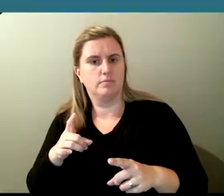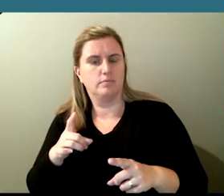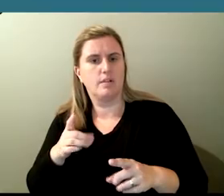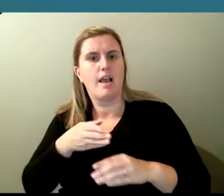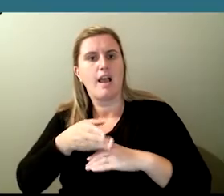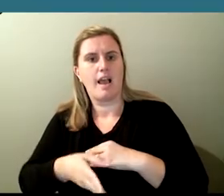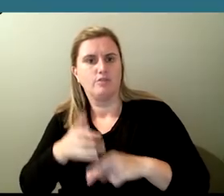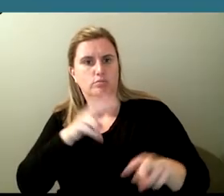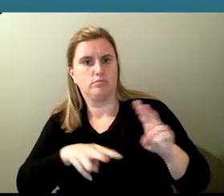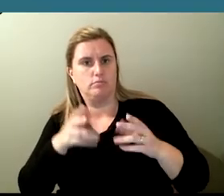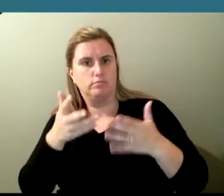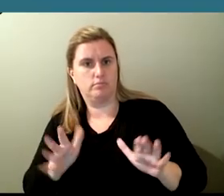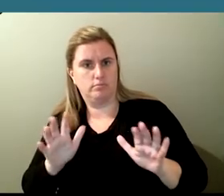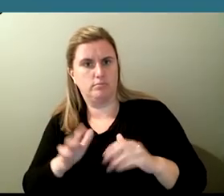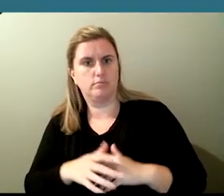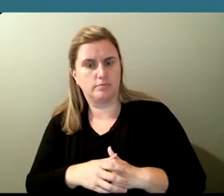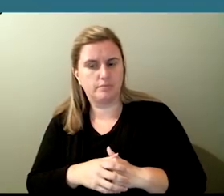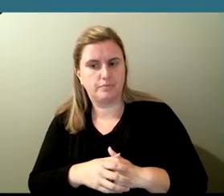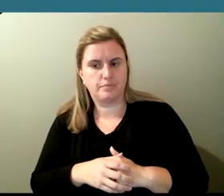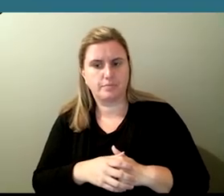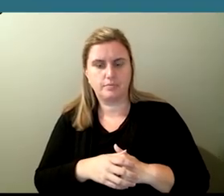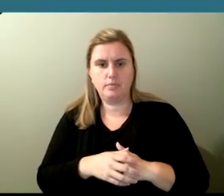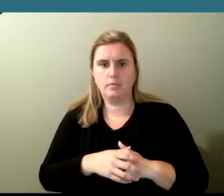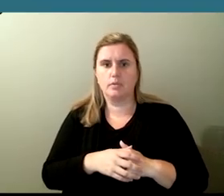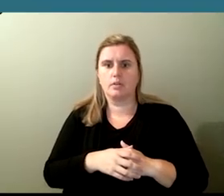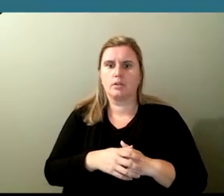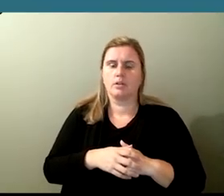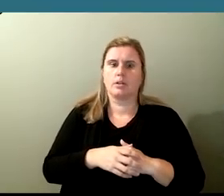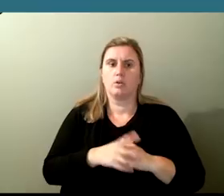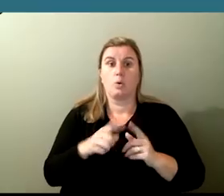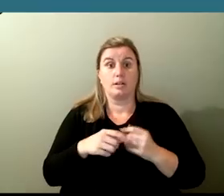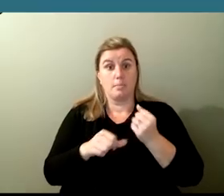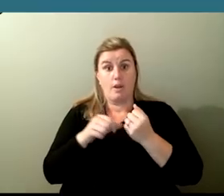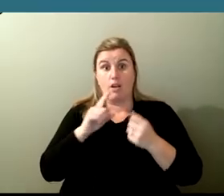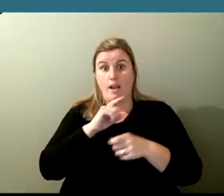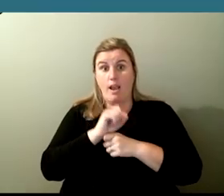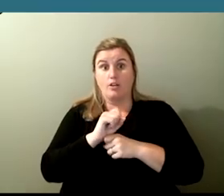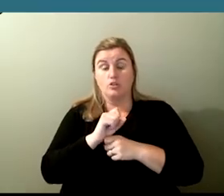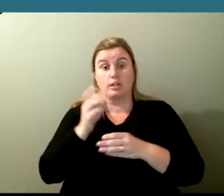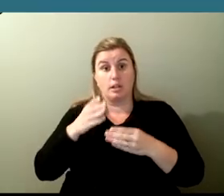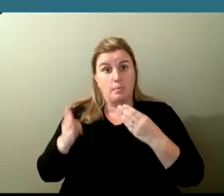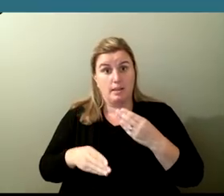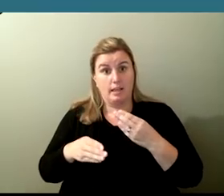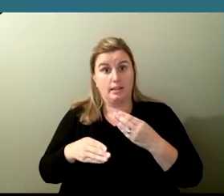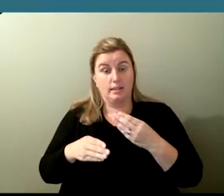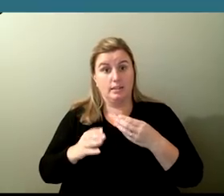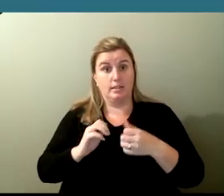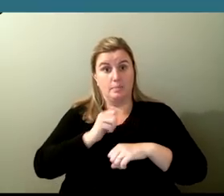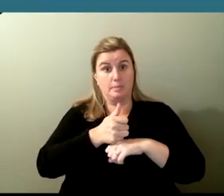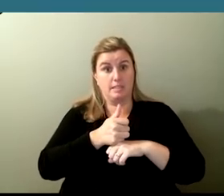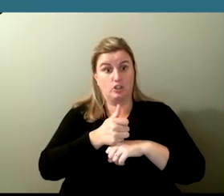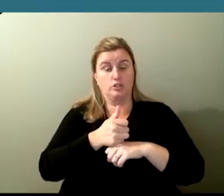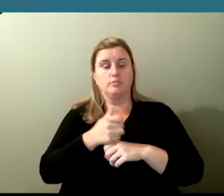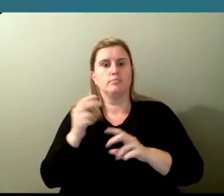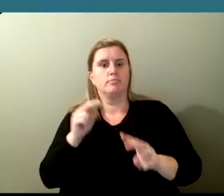the observation once the paraeducator has actually completed implementation? And